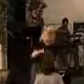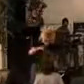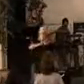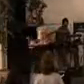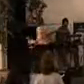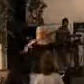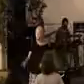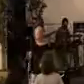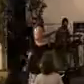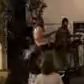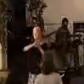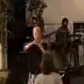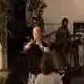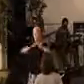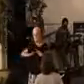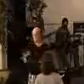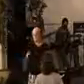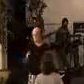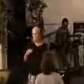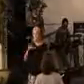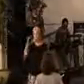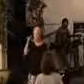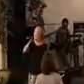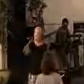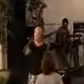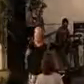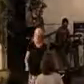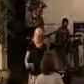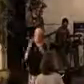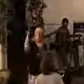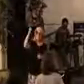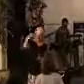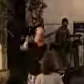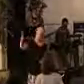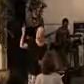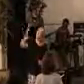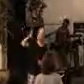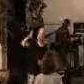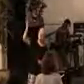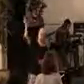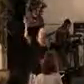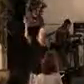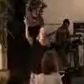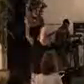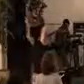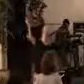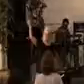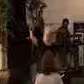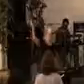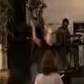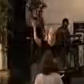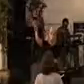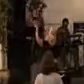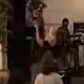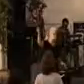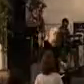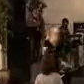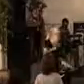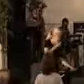You're my Prince of Peace, and I will live my life for you.